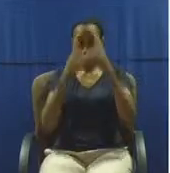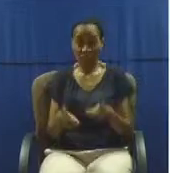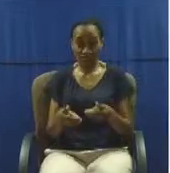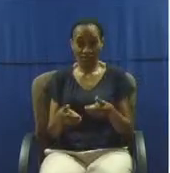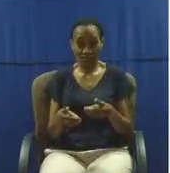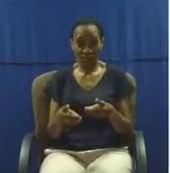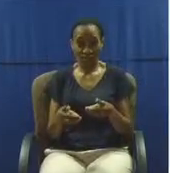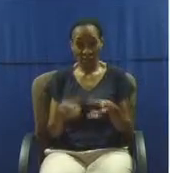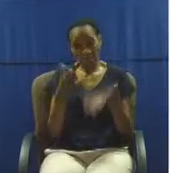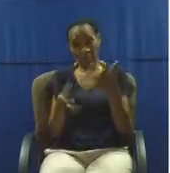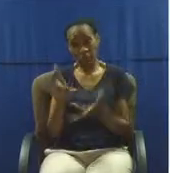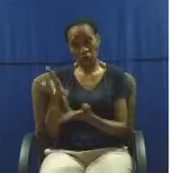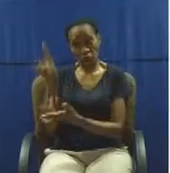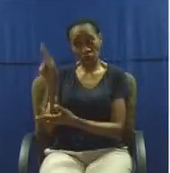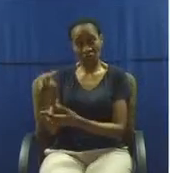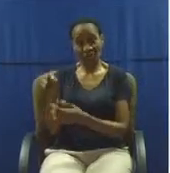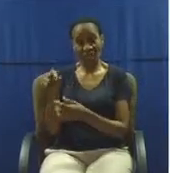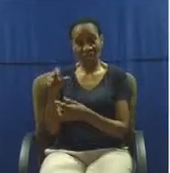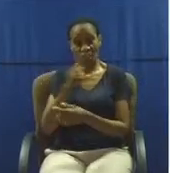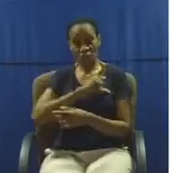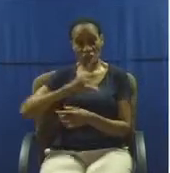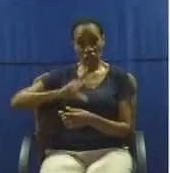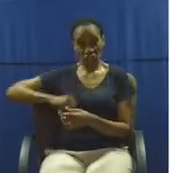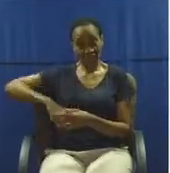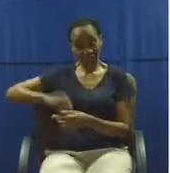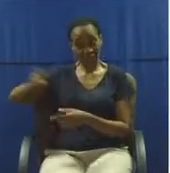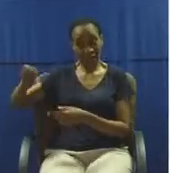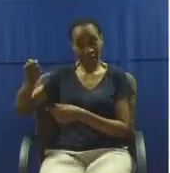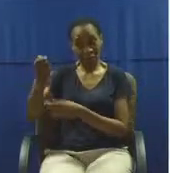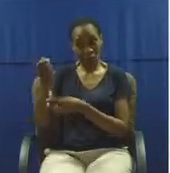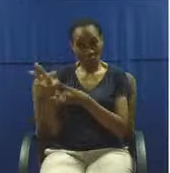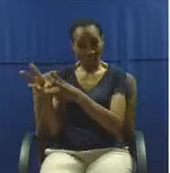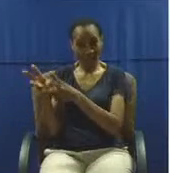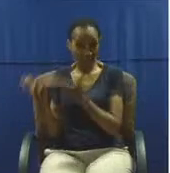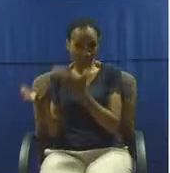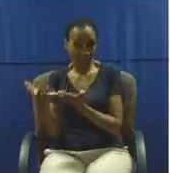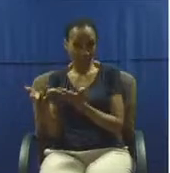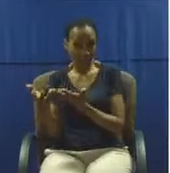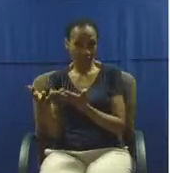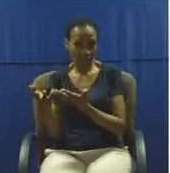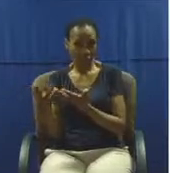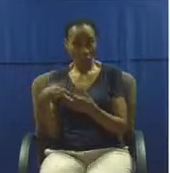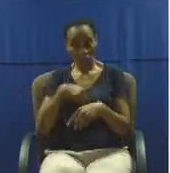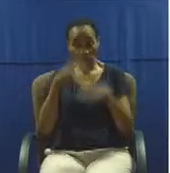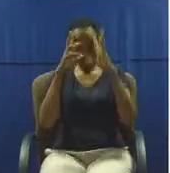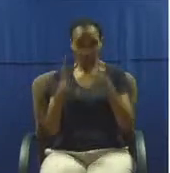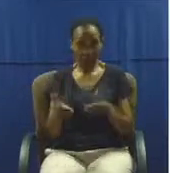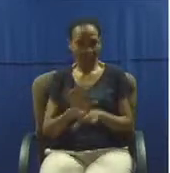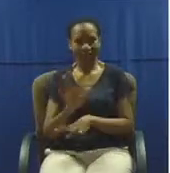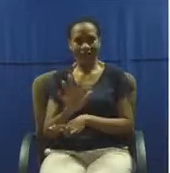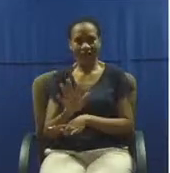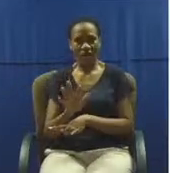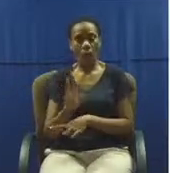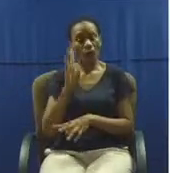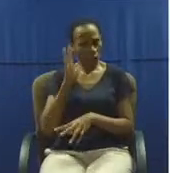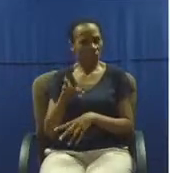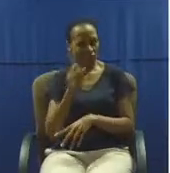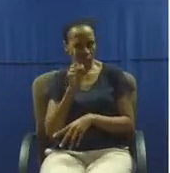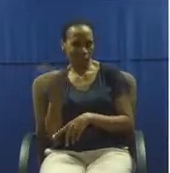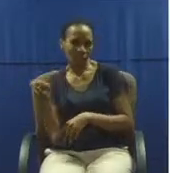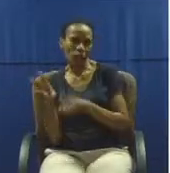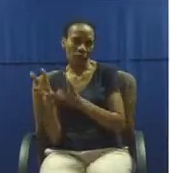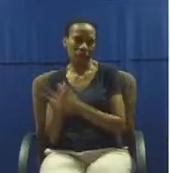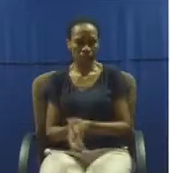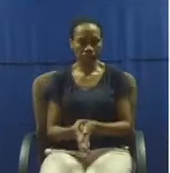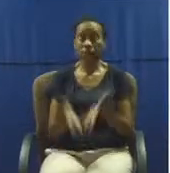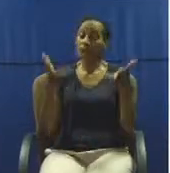and it's a proposal that we have heard about, and it's something that will need to be addressed. But having